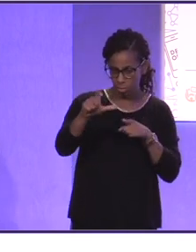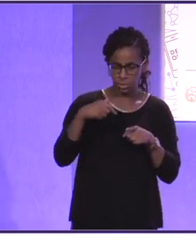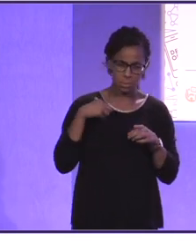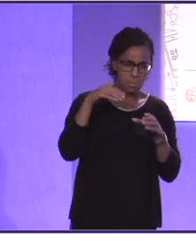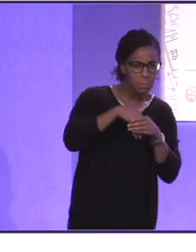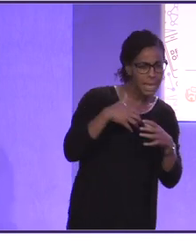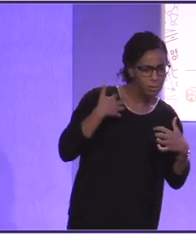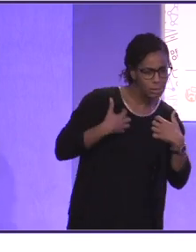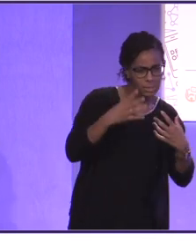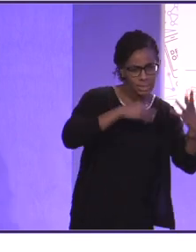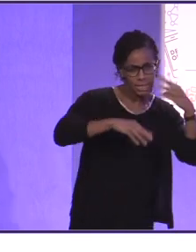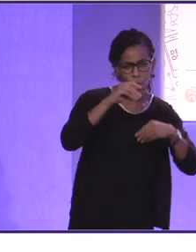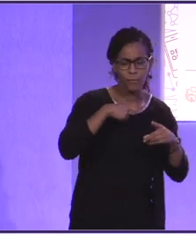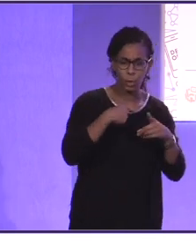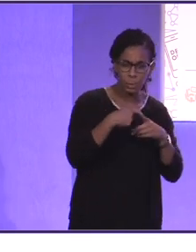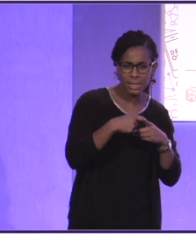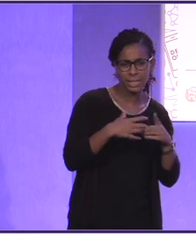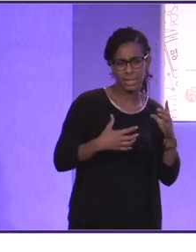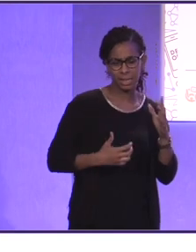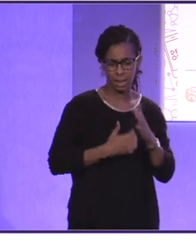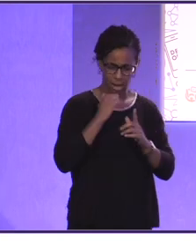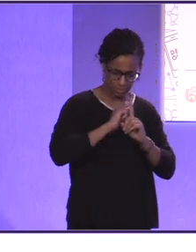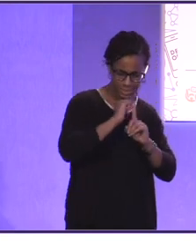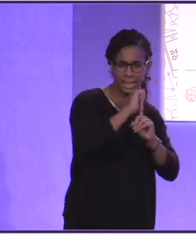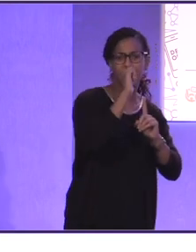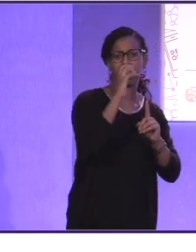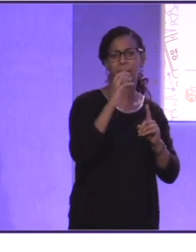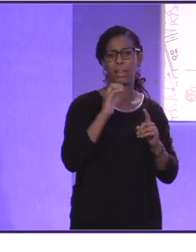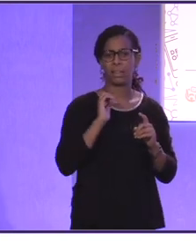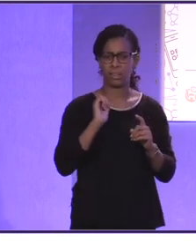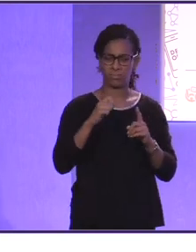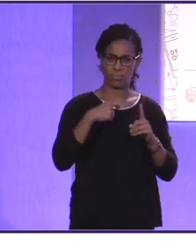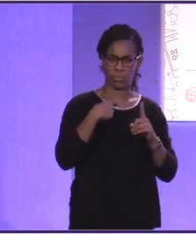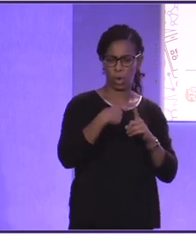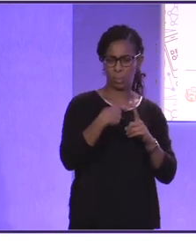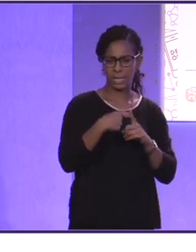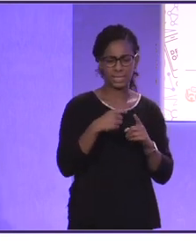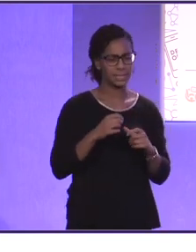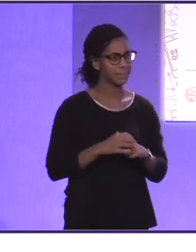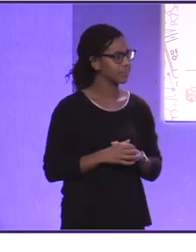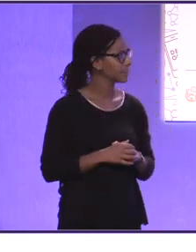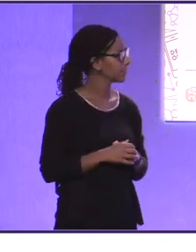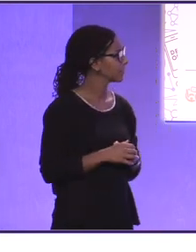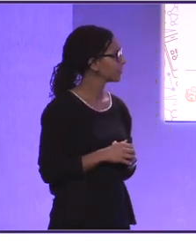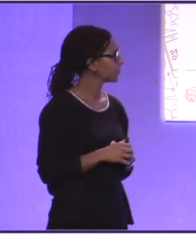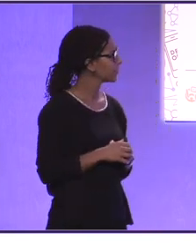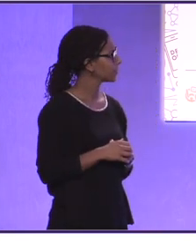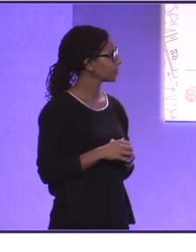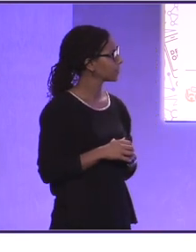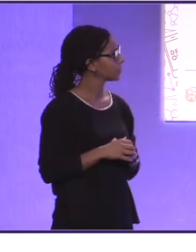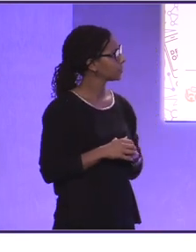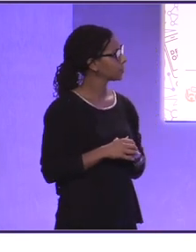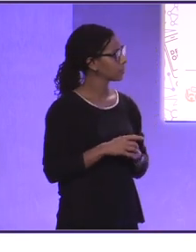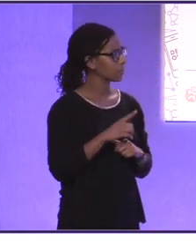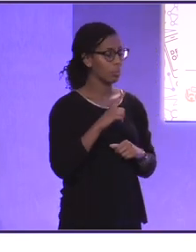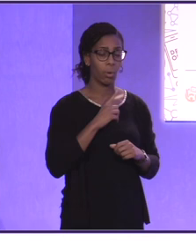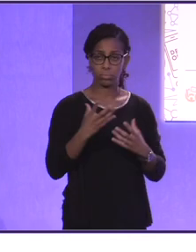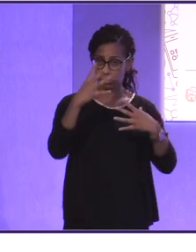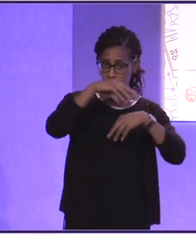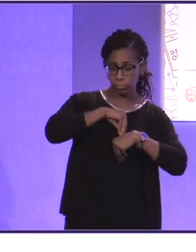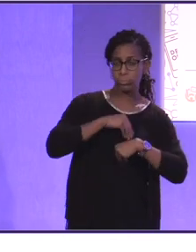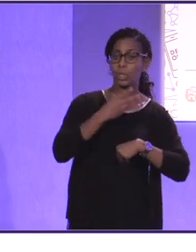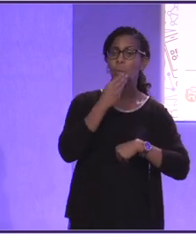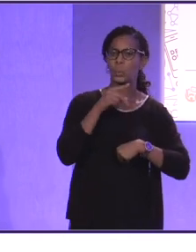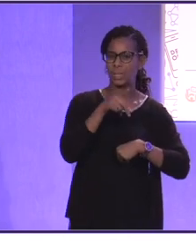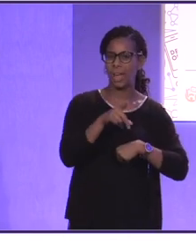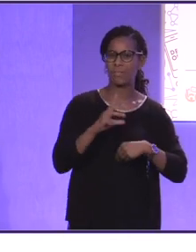scaling your microservices with Kubernetes. Because it was Google-sponsored, then you could easily use it with your free